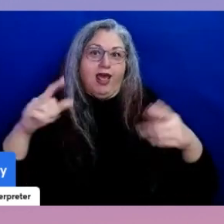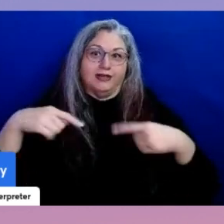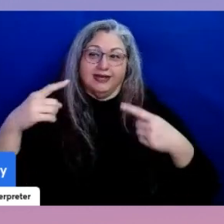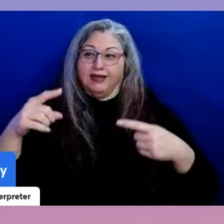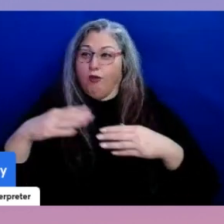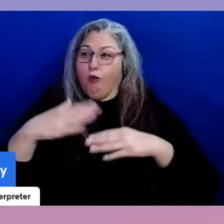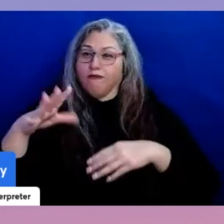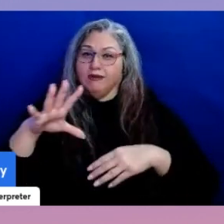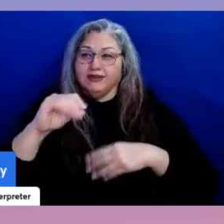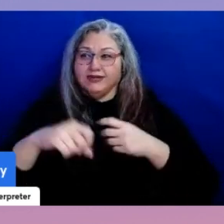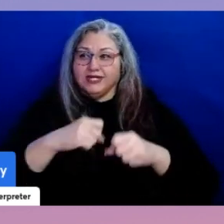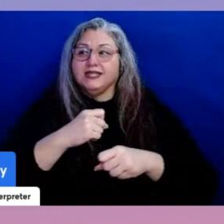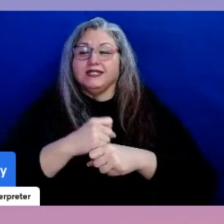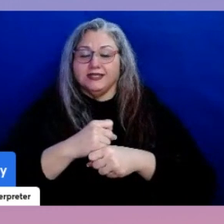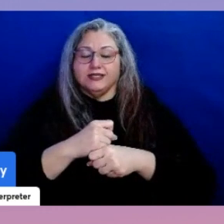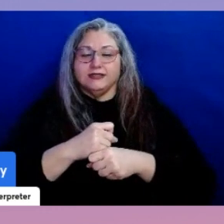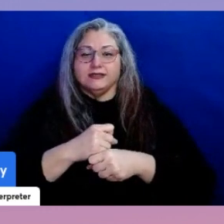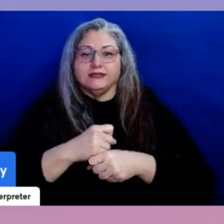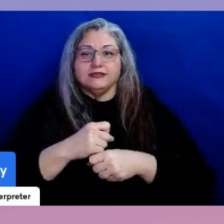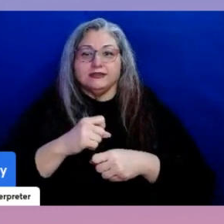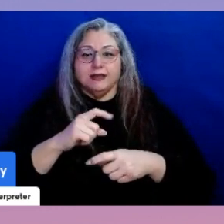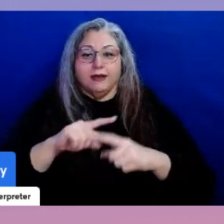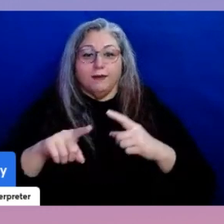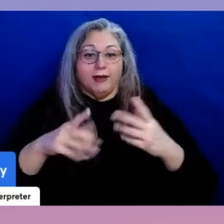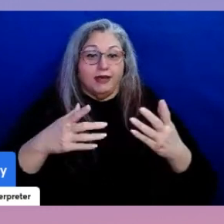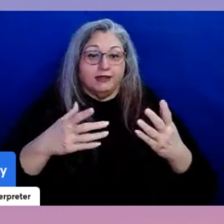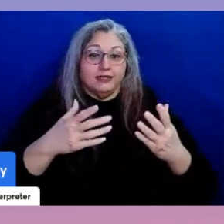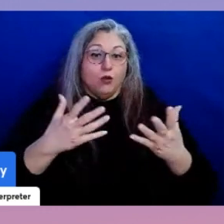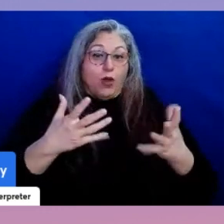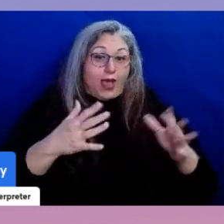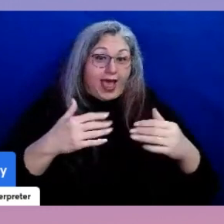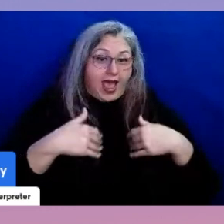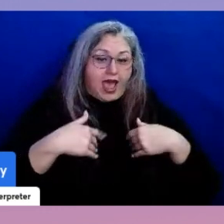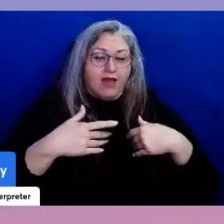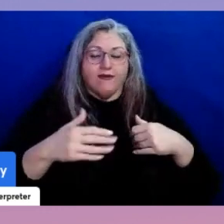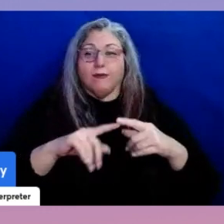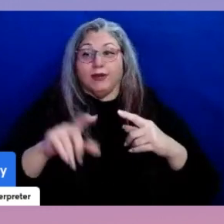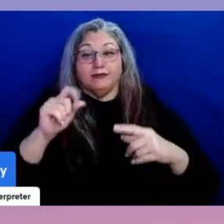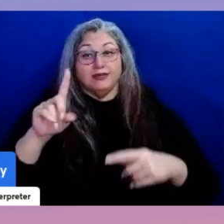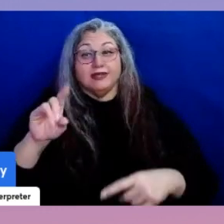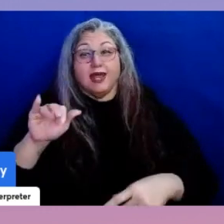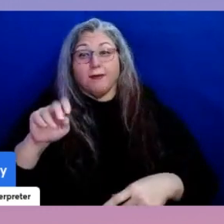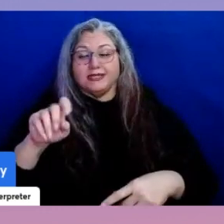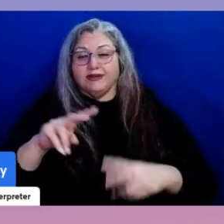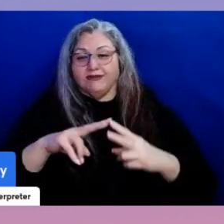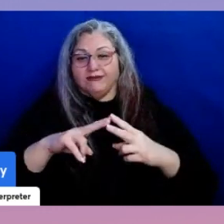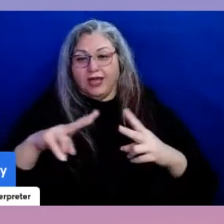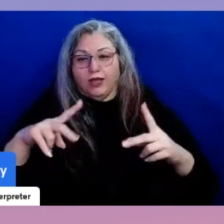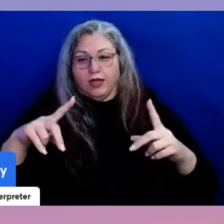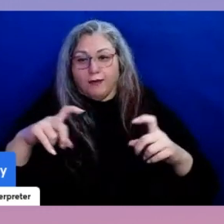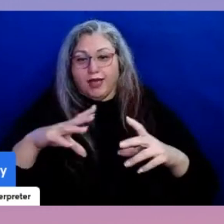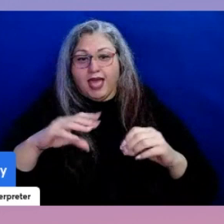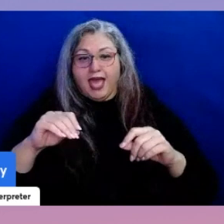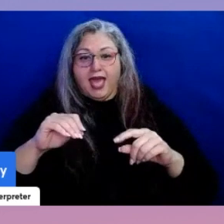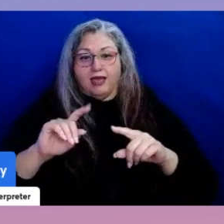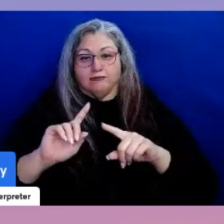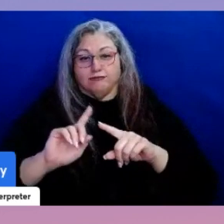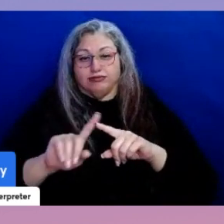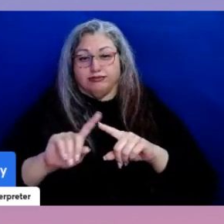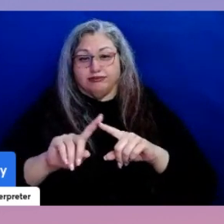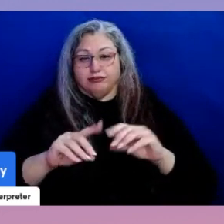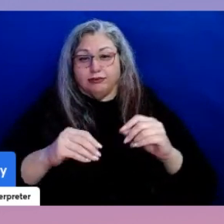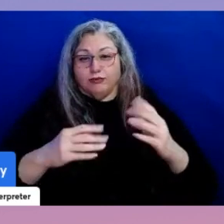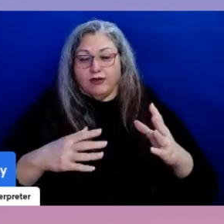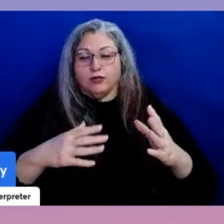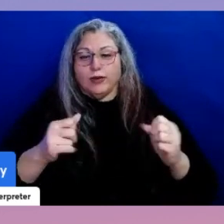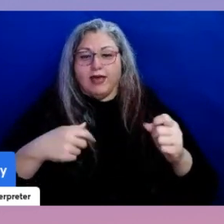Well, we haven't. Databases are complicated, and with the advent of cloud providers, we now have managed databases which have